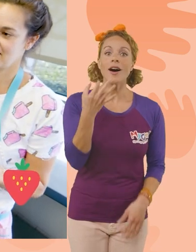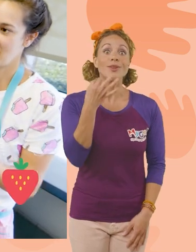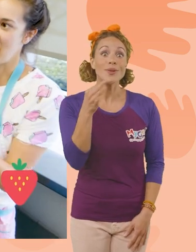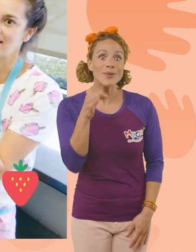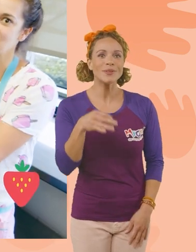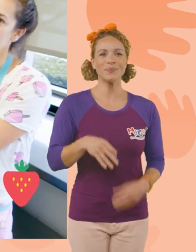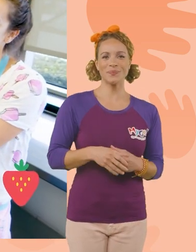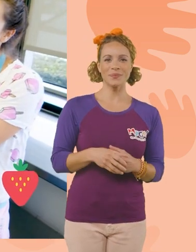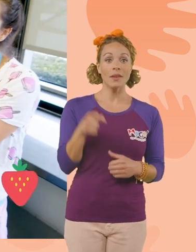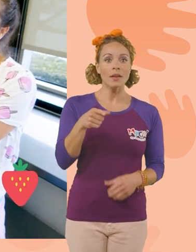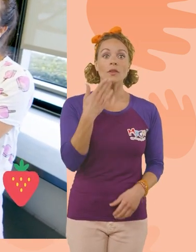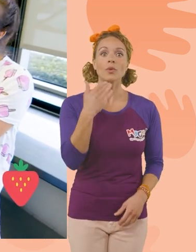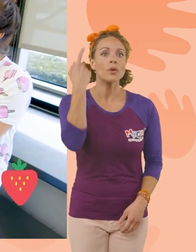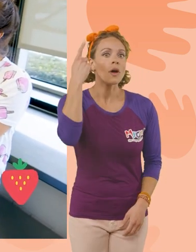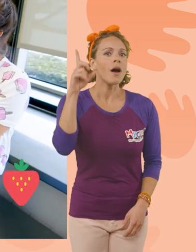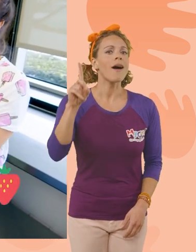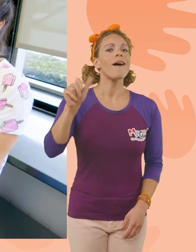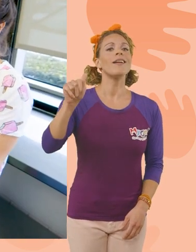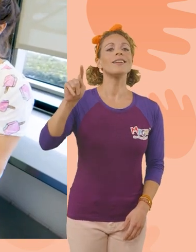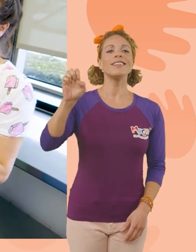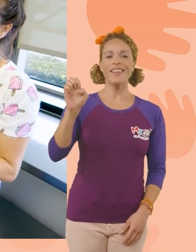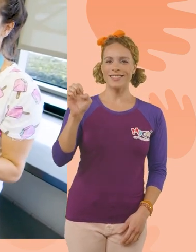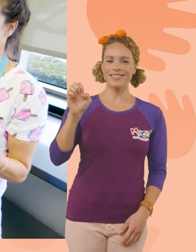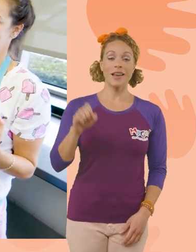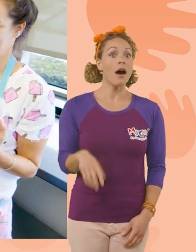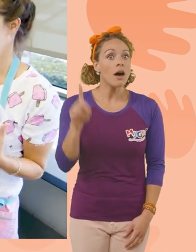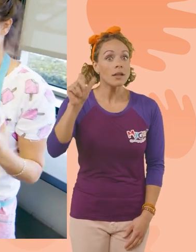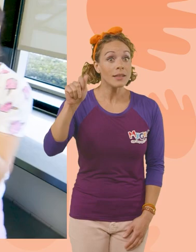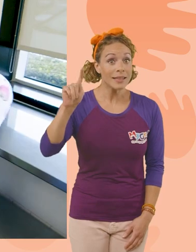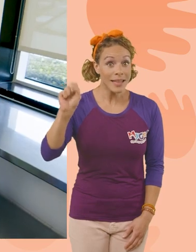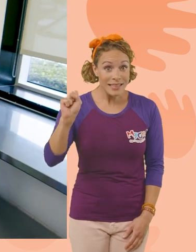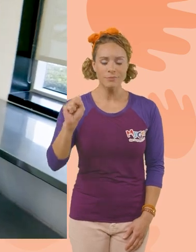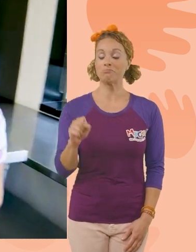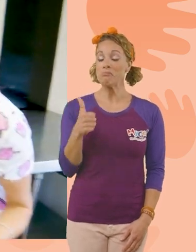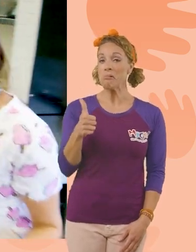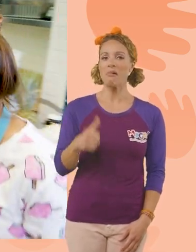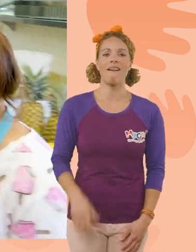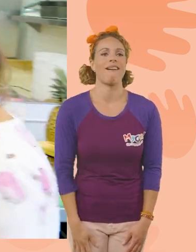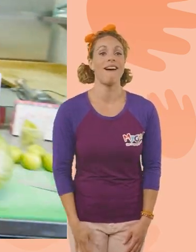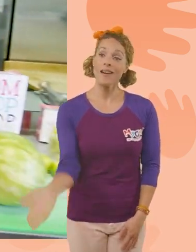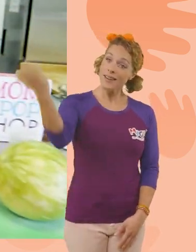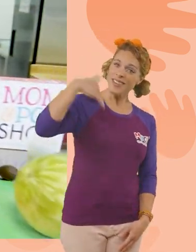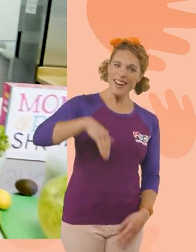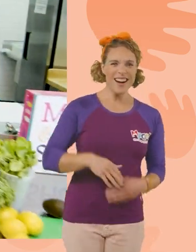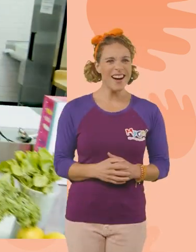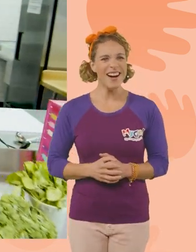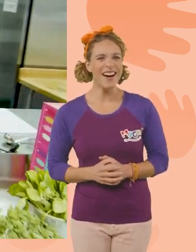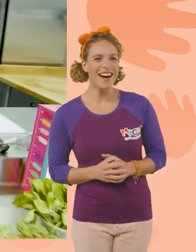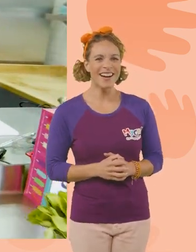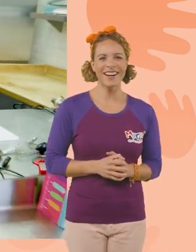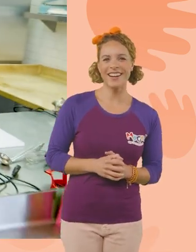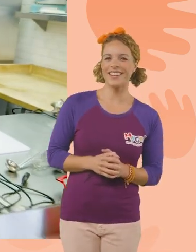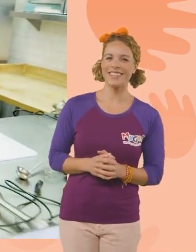Strawberries. Strawberries. And to sweeten it, we use dates. Ooh, dates. All right. Come on back. Oh, okay.